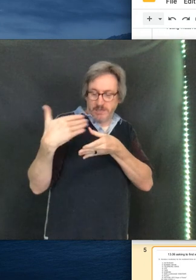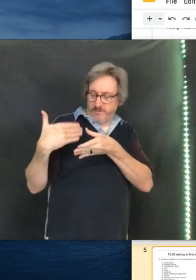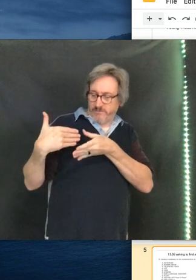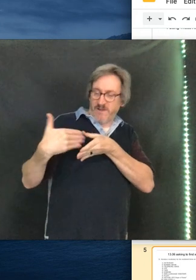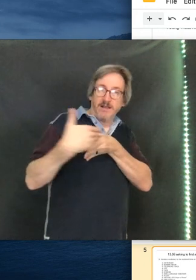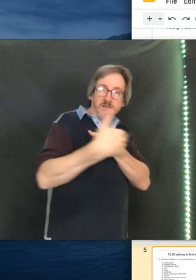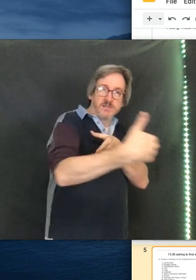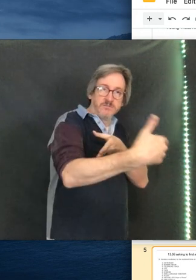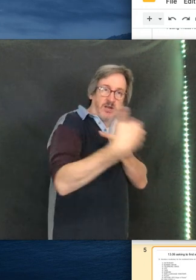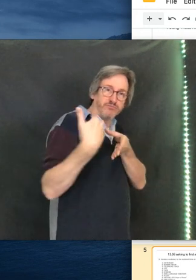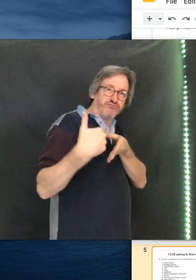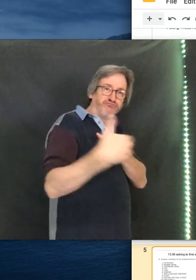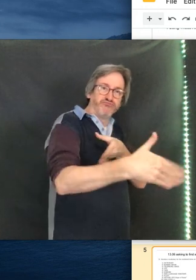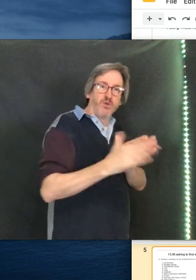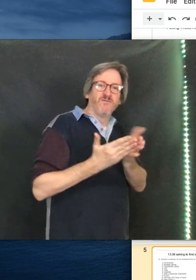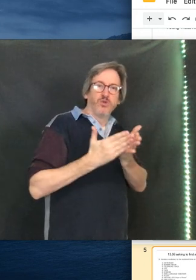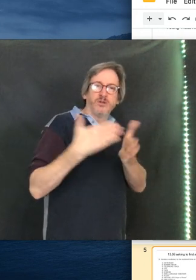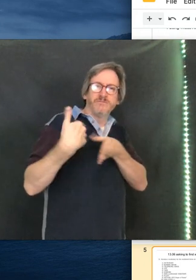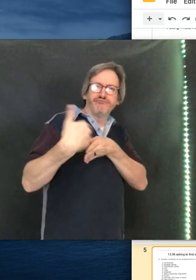like files.